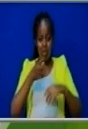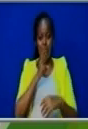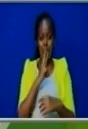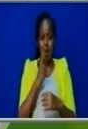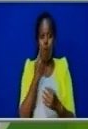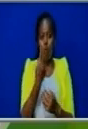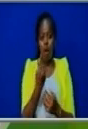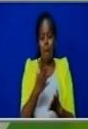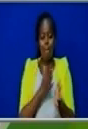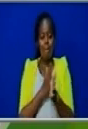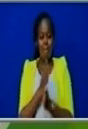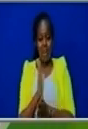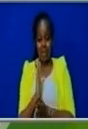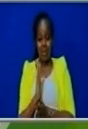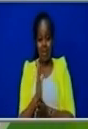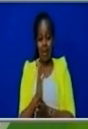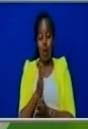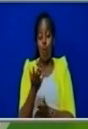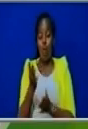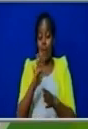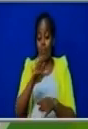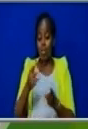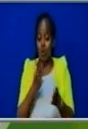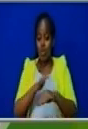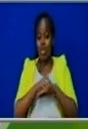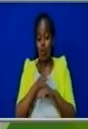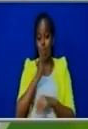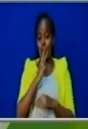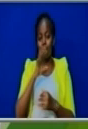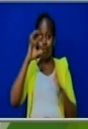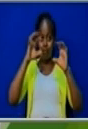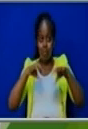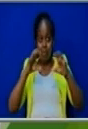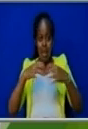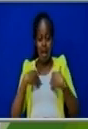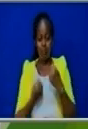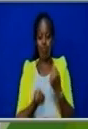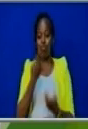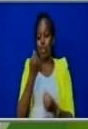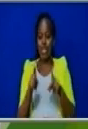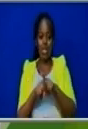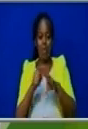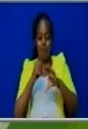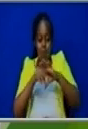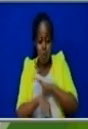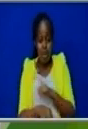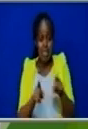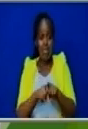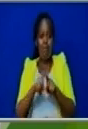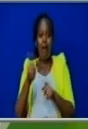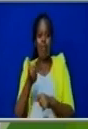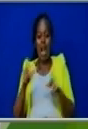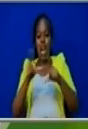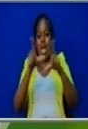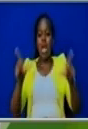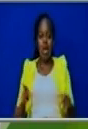is one of the main sources of water. Then you have springs, boreholes. You can mention others. Lakes,